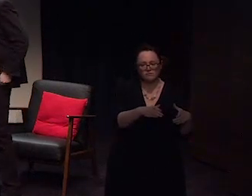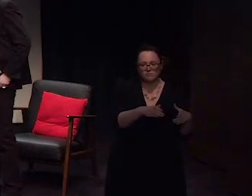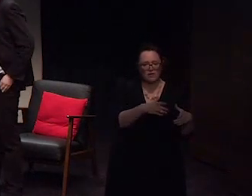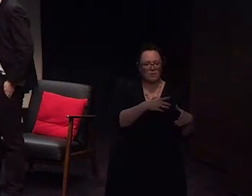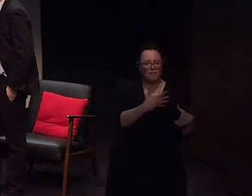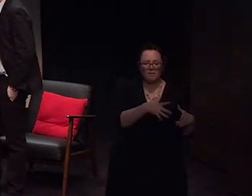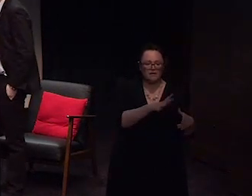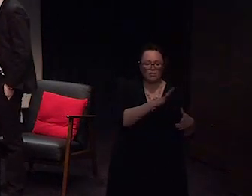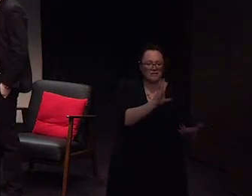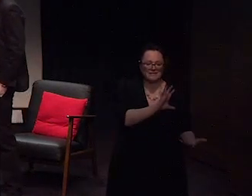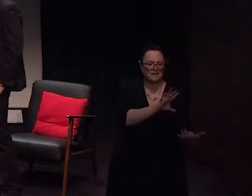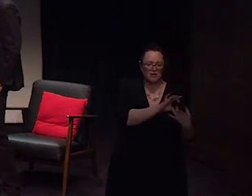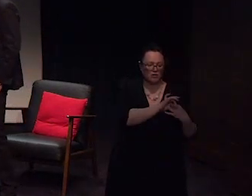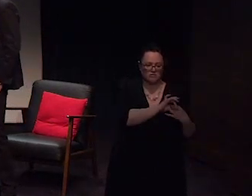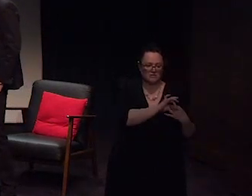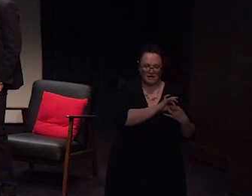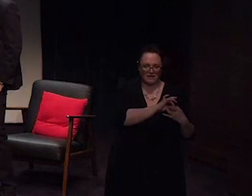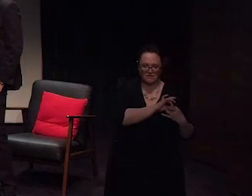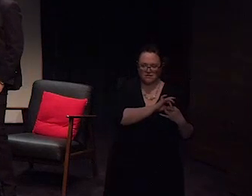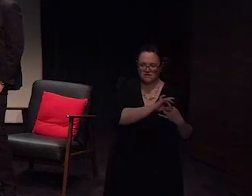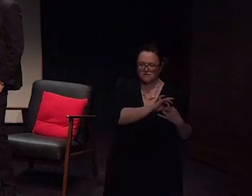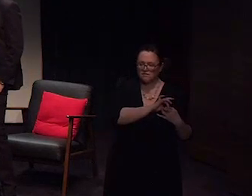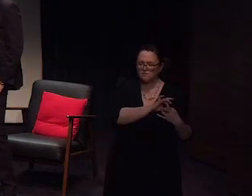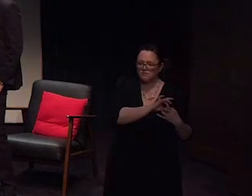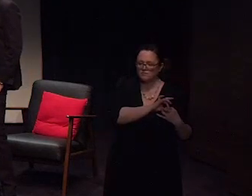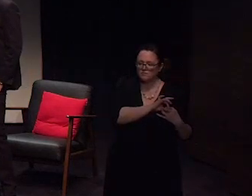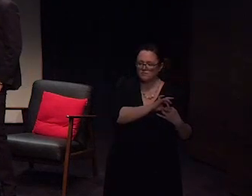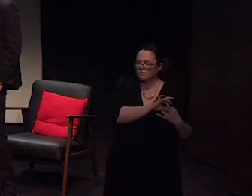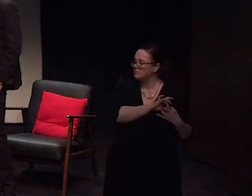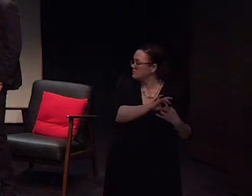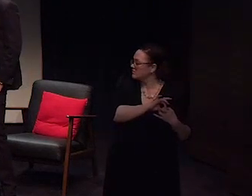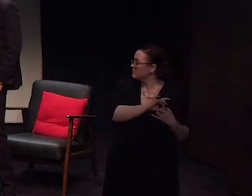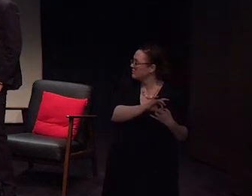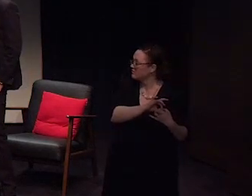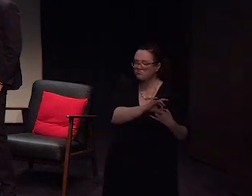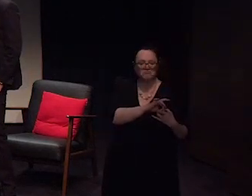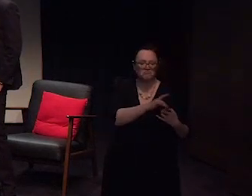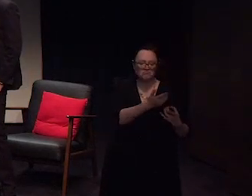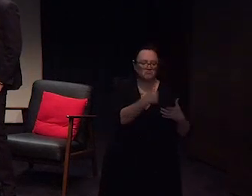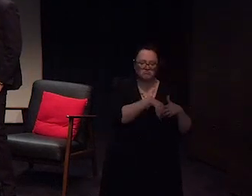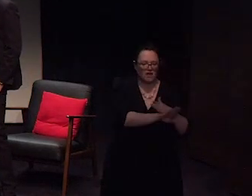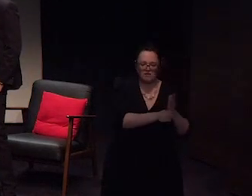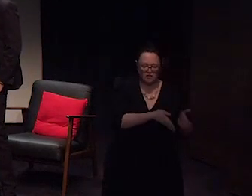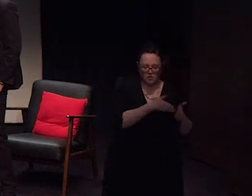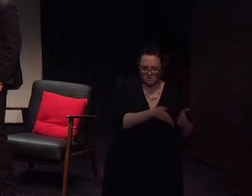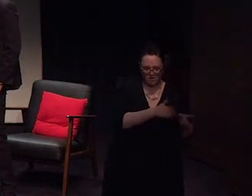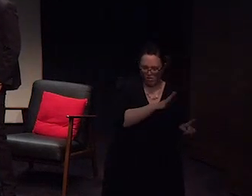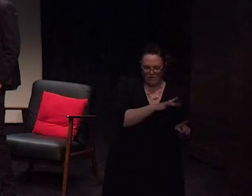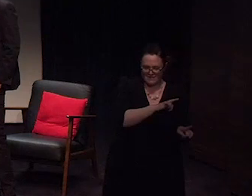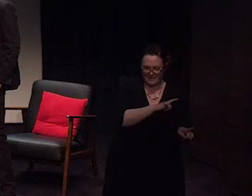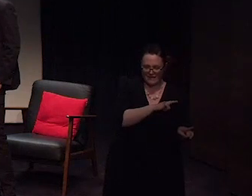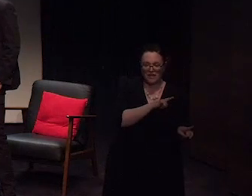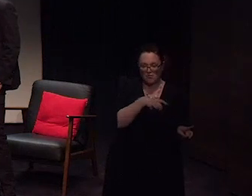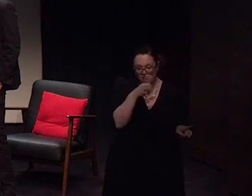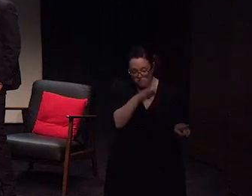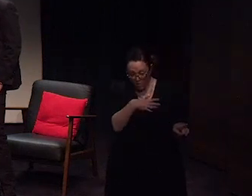any reason as a victims, or they were in contact with the hospital, and they agreed to